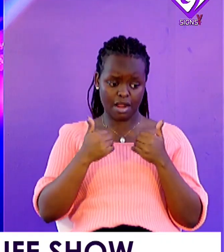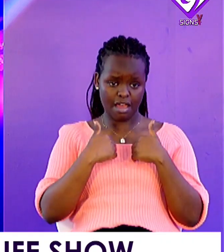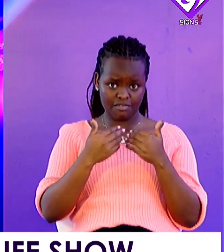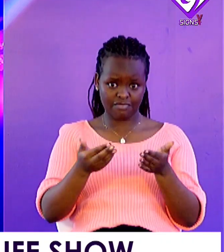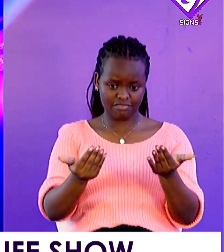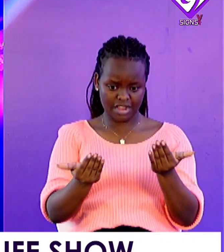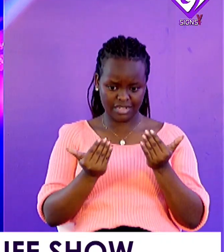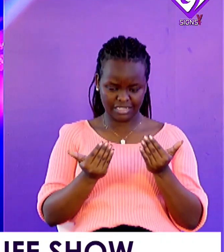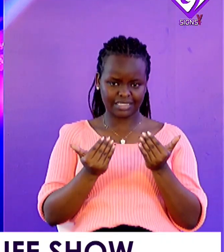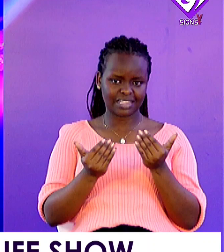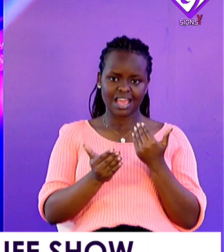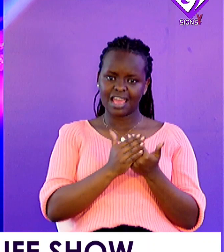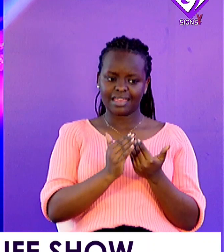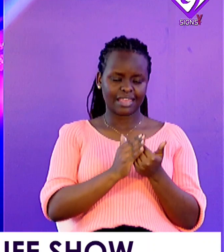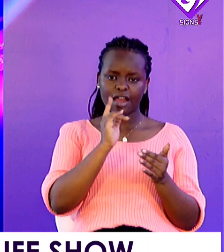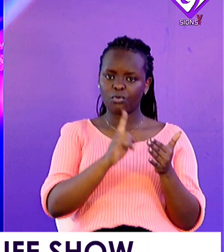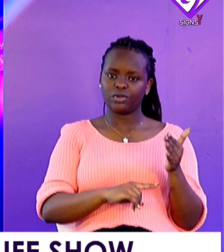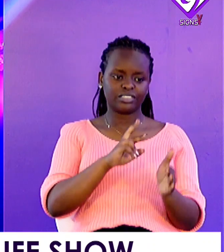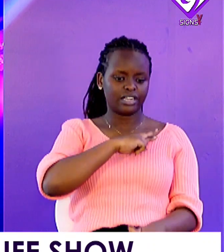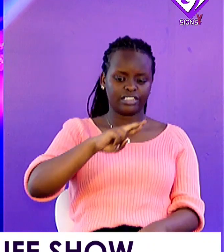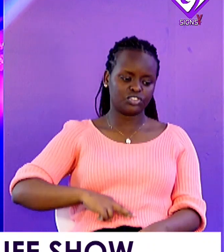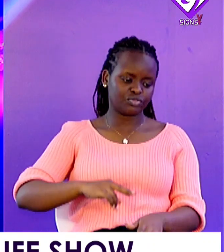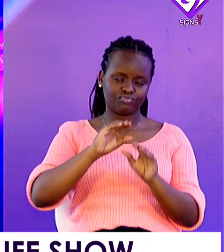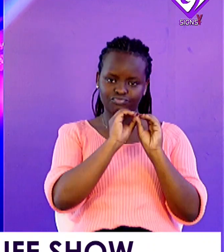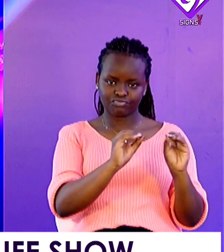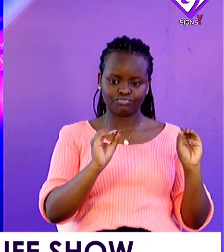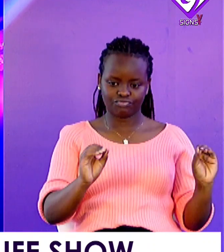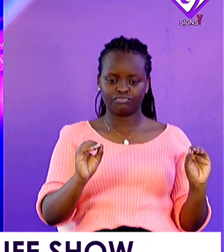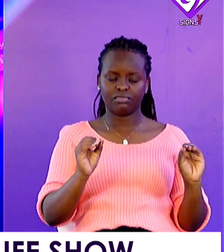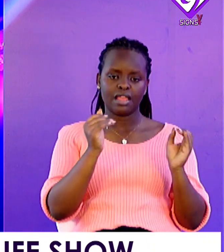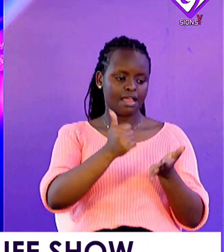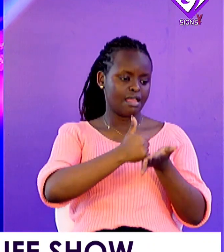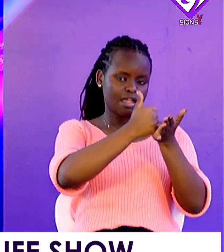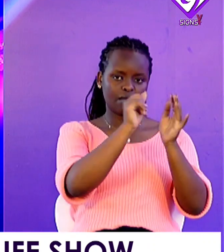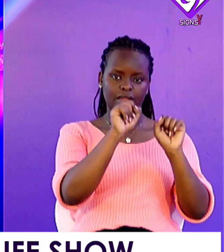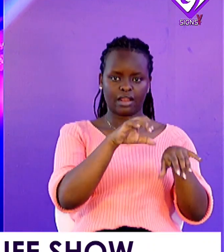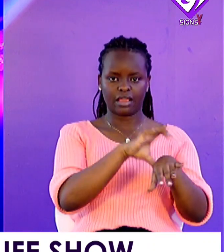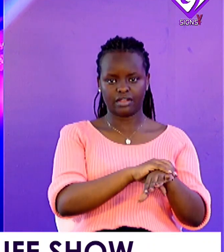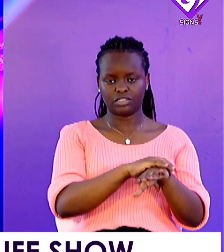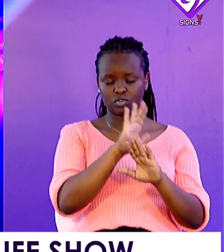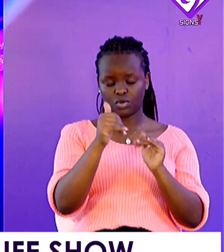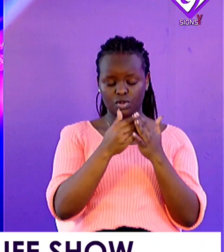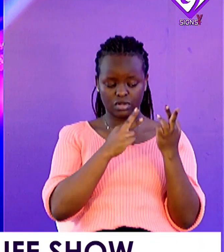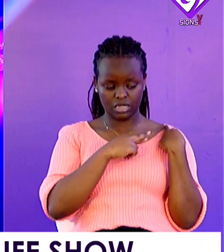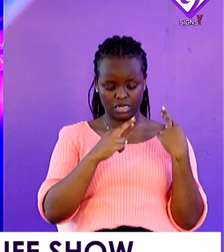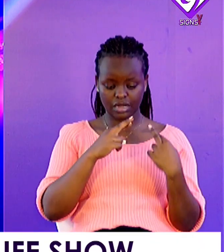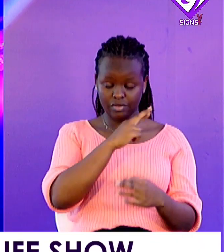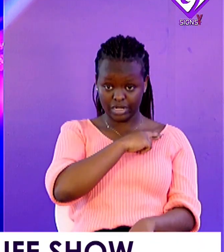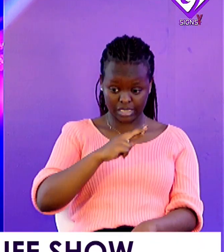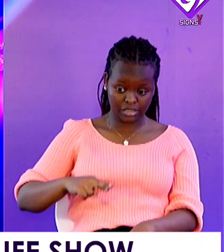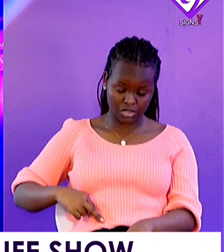does not matter which religion you belong to. So every religion has a role when it comes to